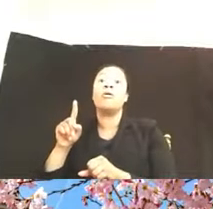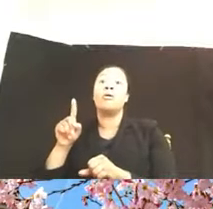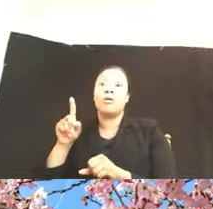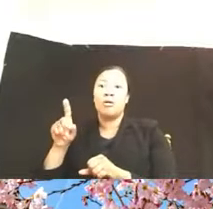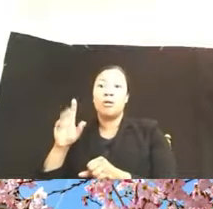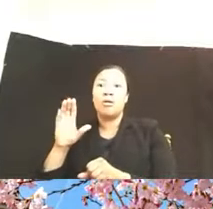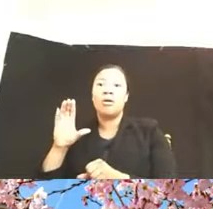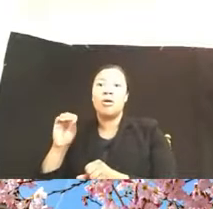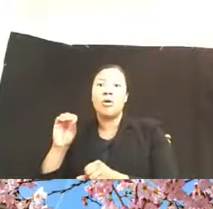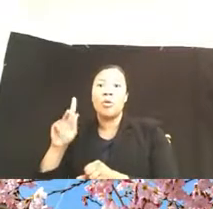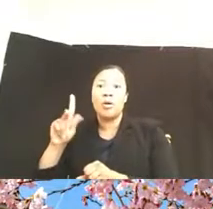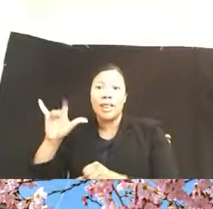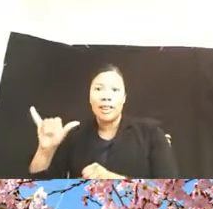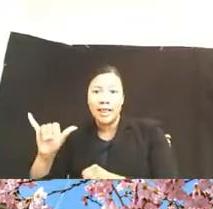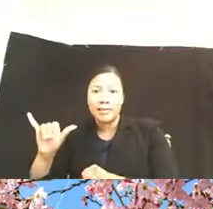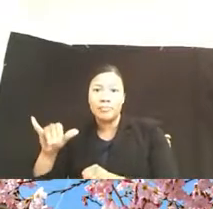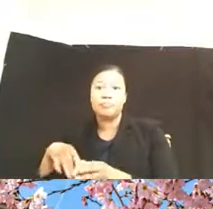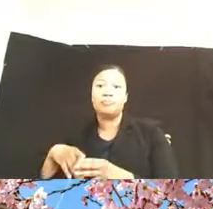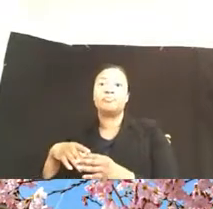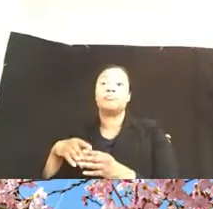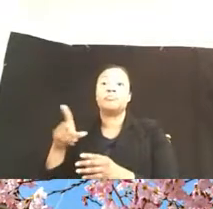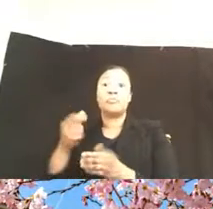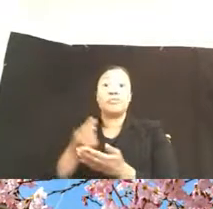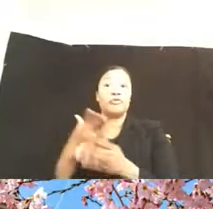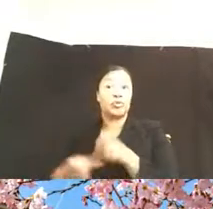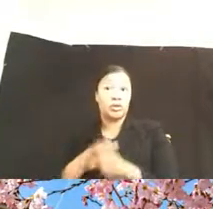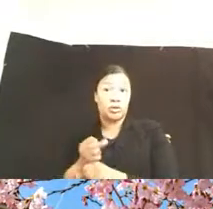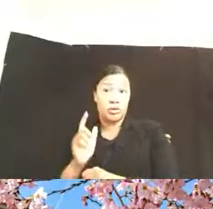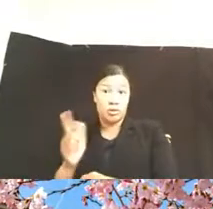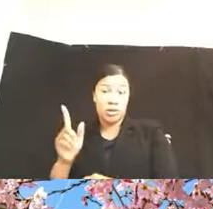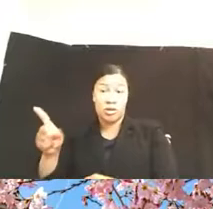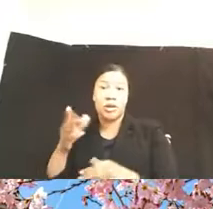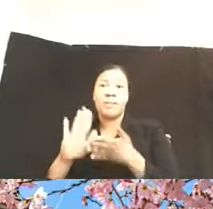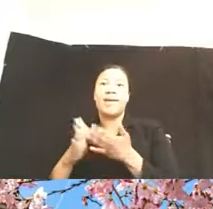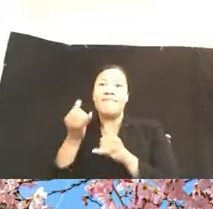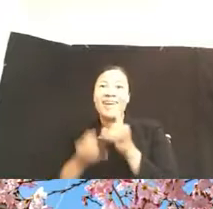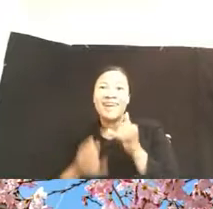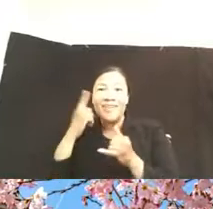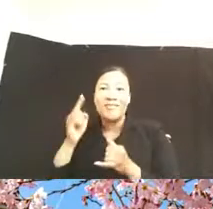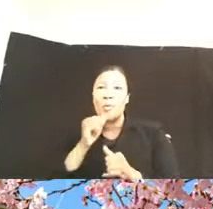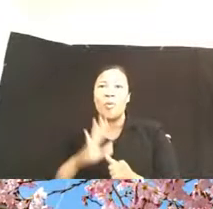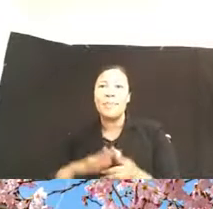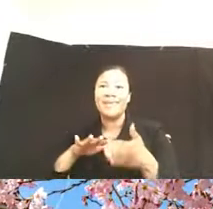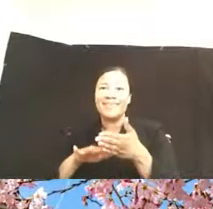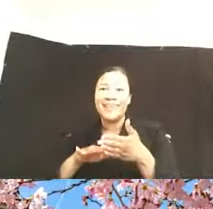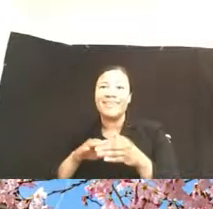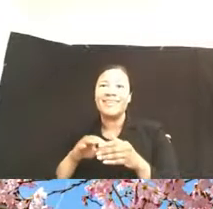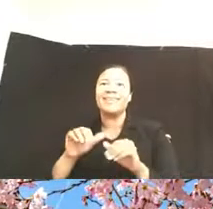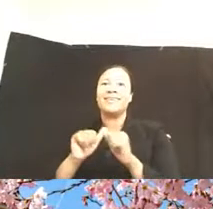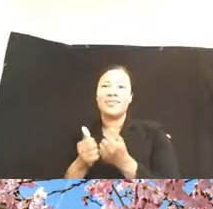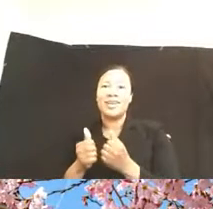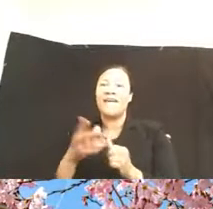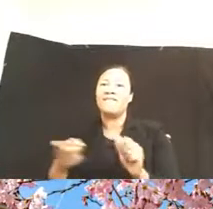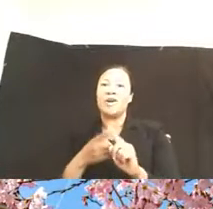Prize. A few years after graduation, she was a finalist for the National Women's Studies Association's first book